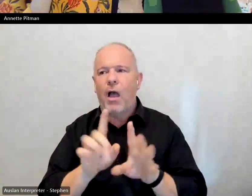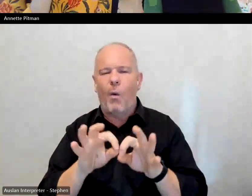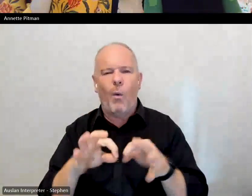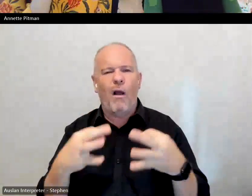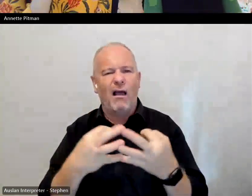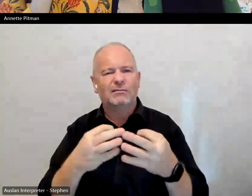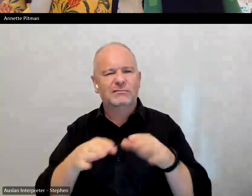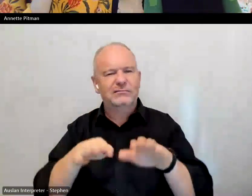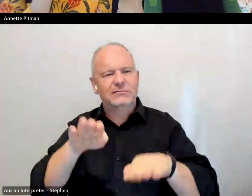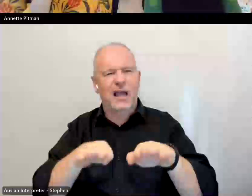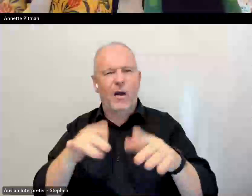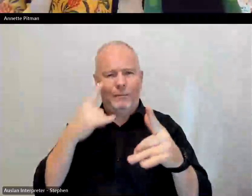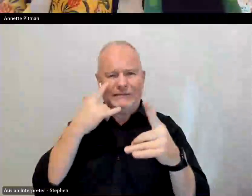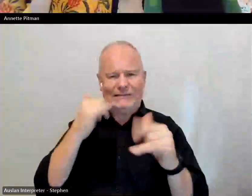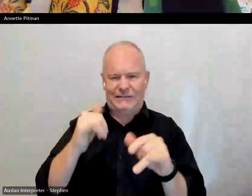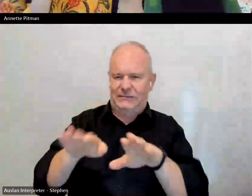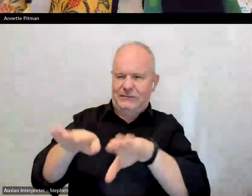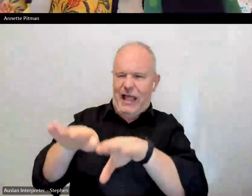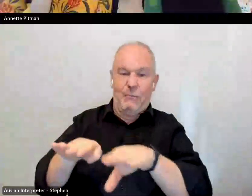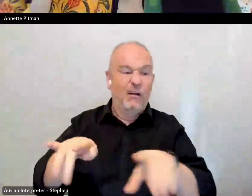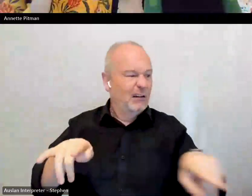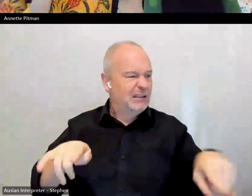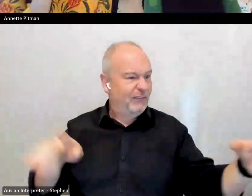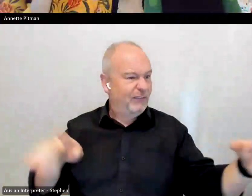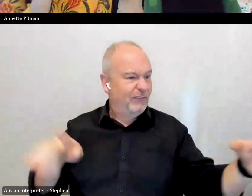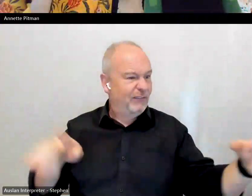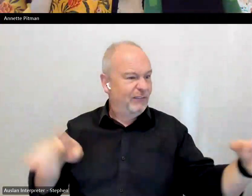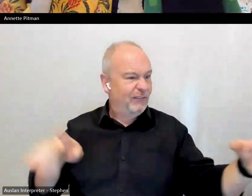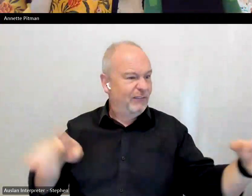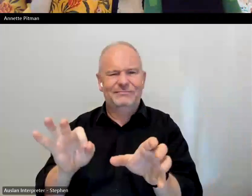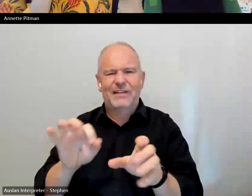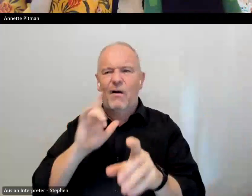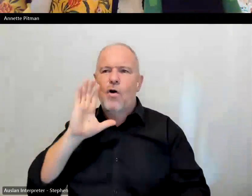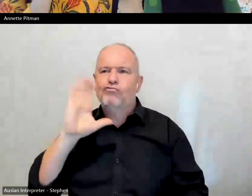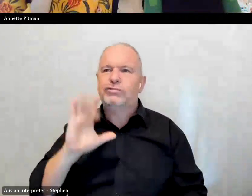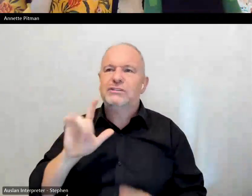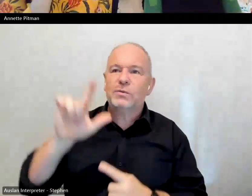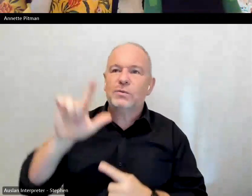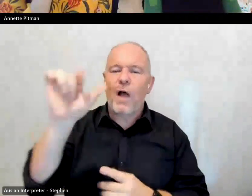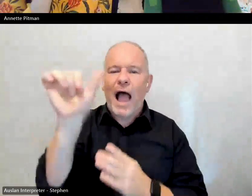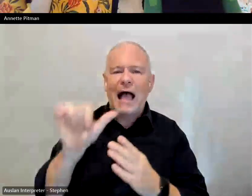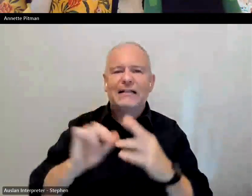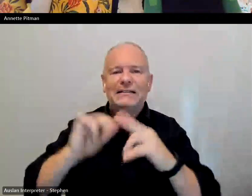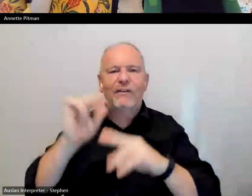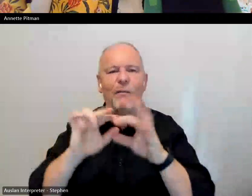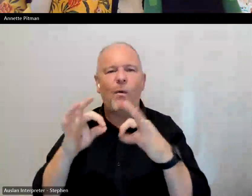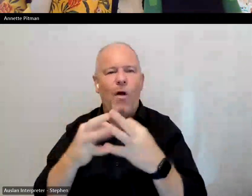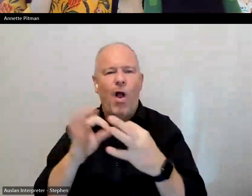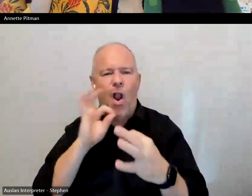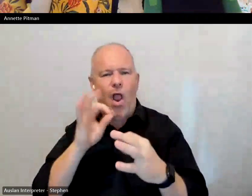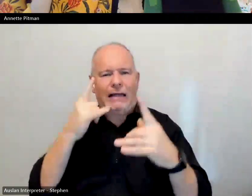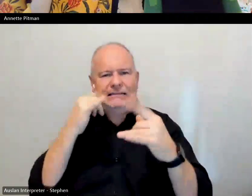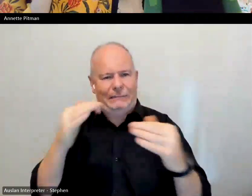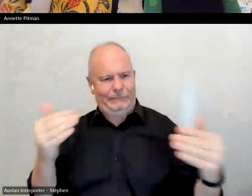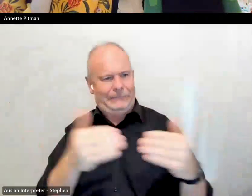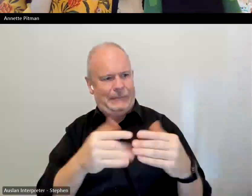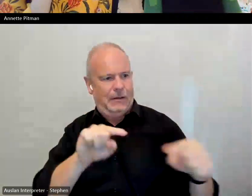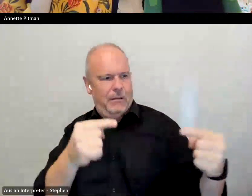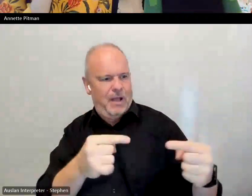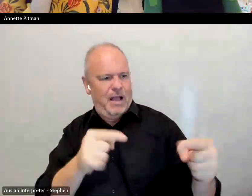will be assessed against like. So a regional arts development organisation would not be assessed in the same